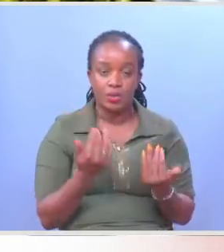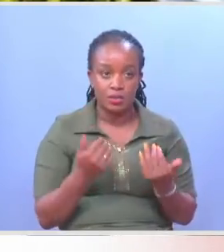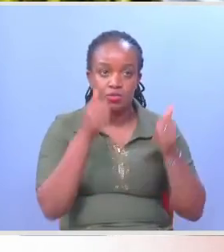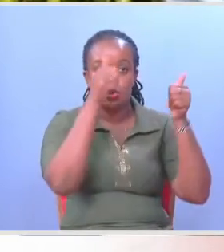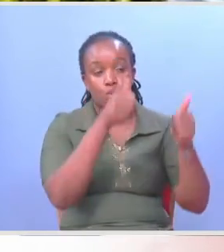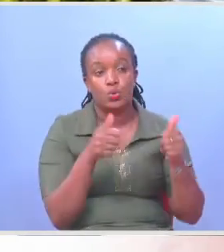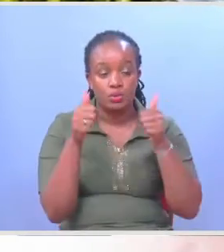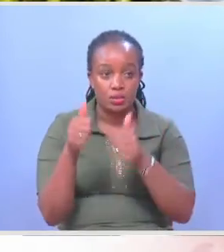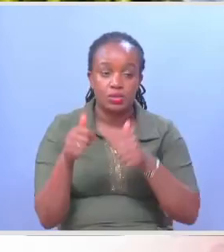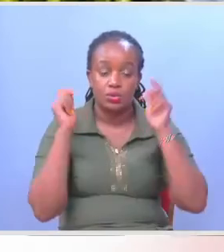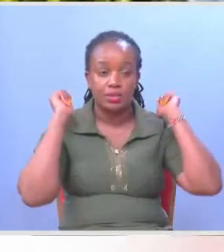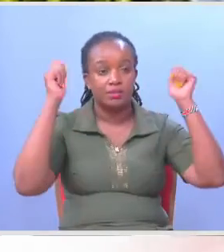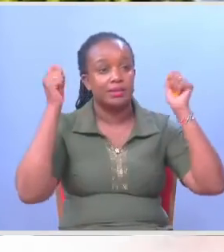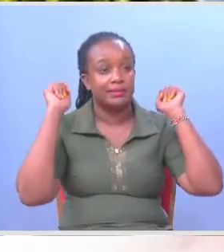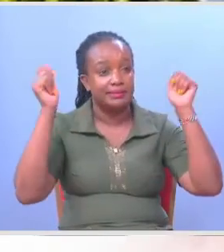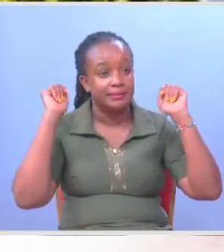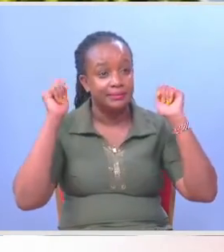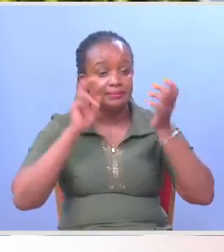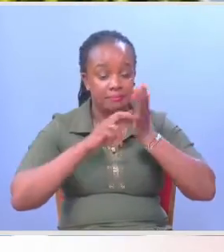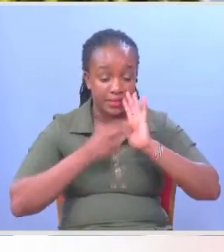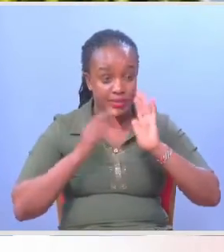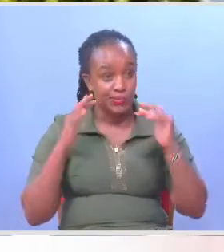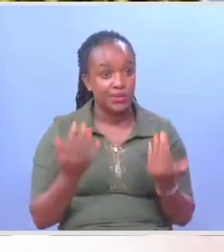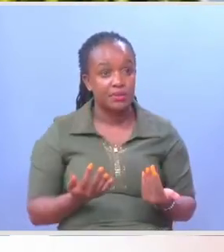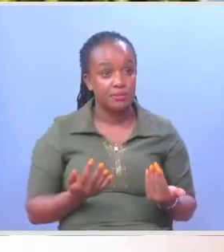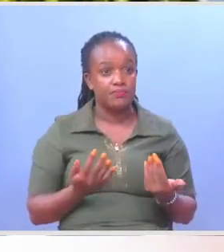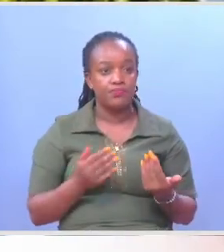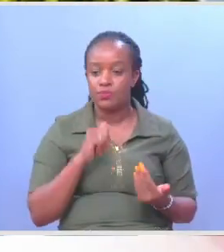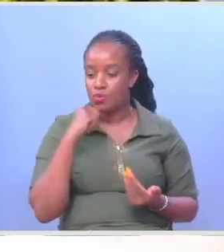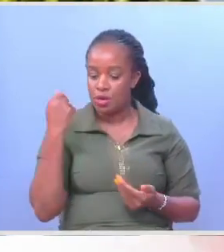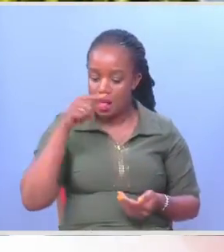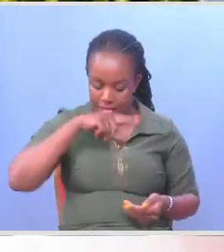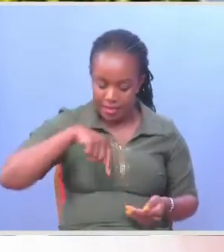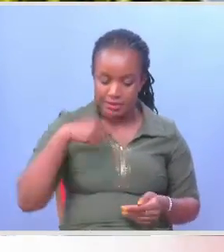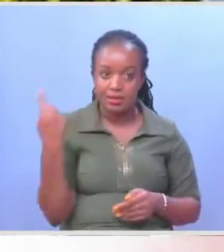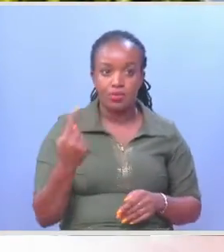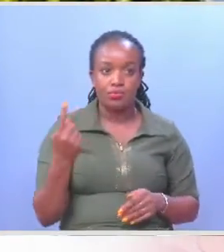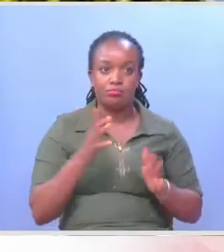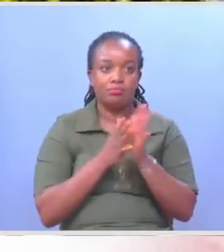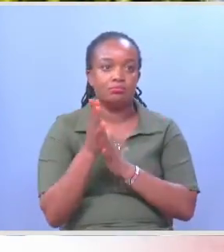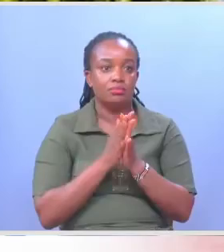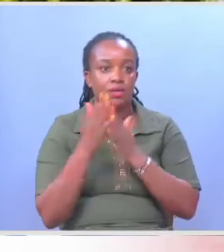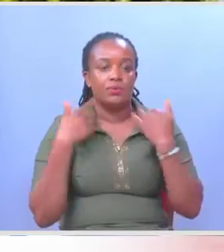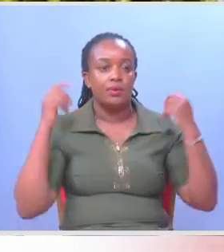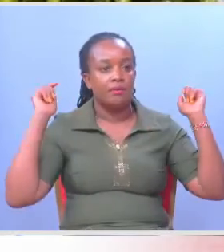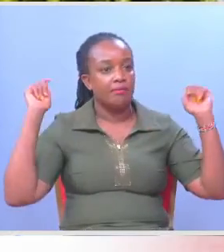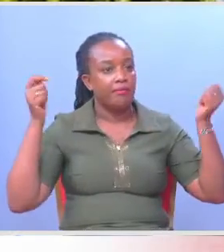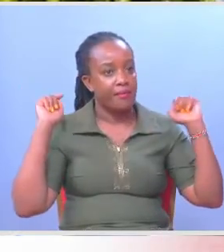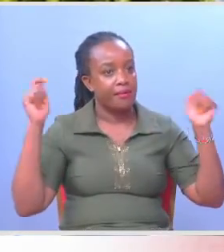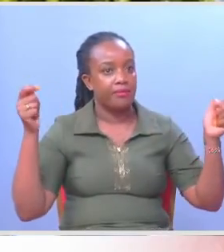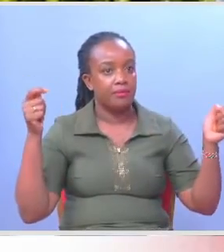ya mgomo ya kwamba sio sisi tumependa mgomo huu uonekane ukue,